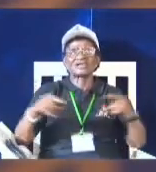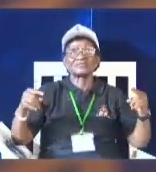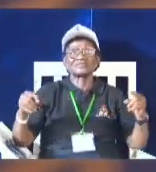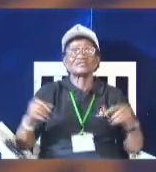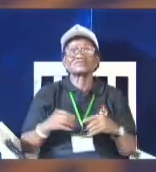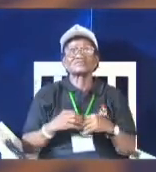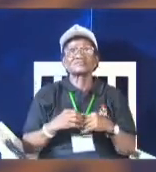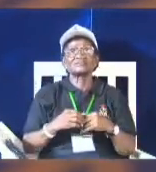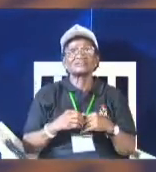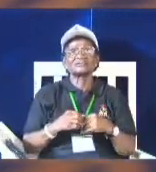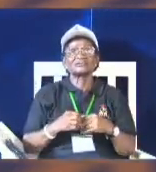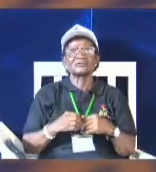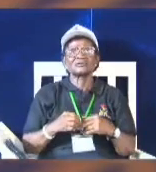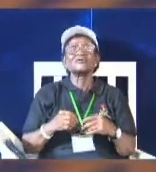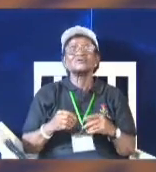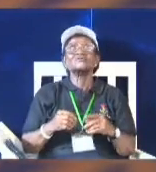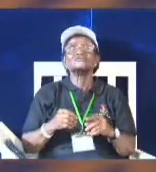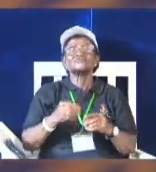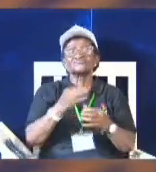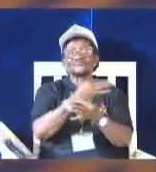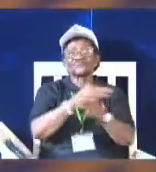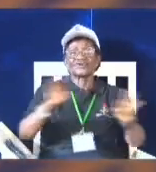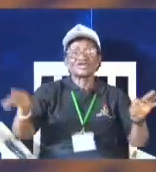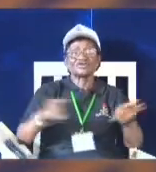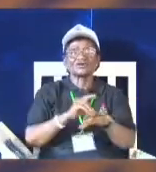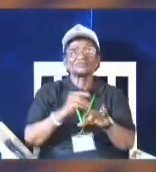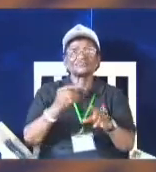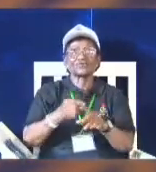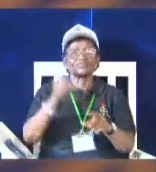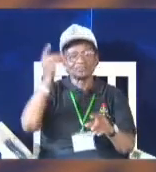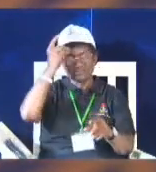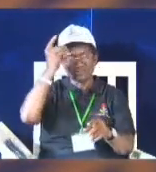Freedom from demonic forces.